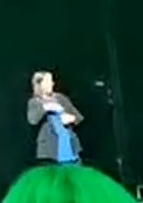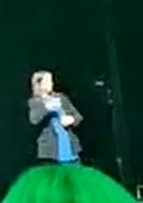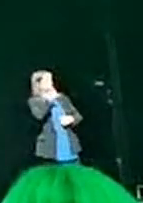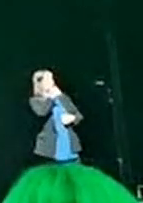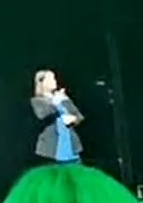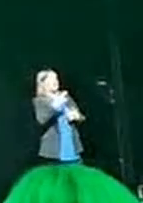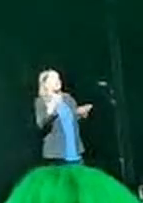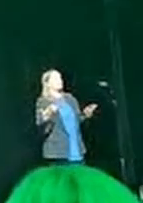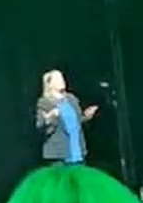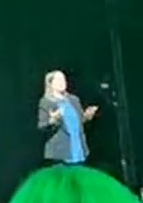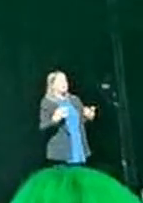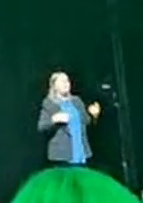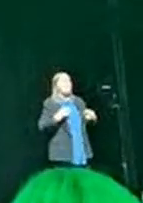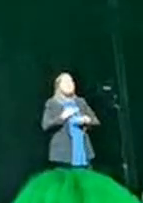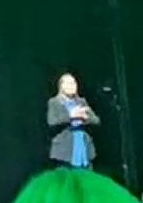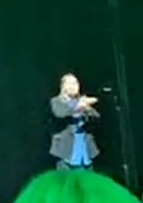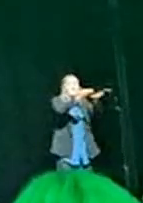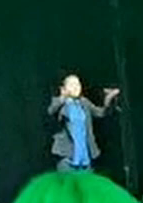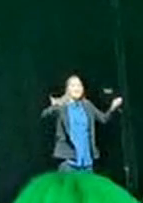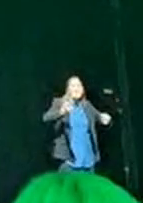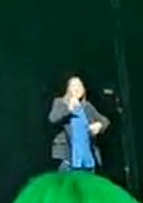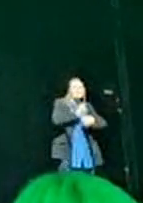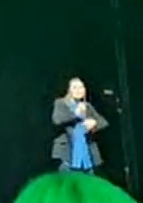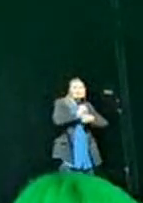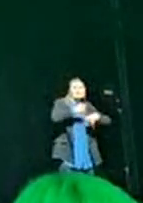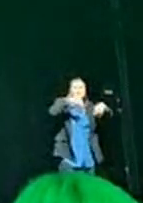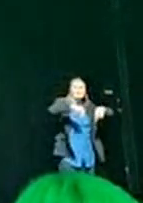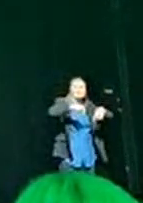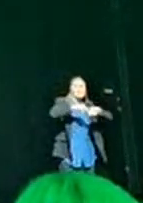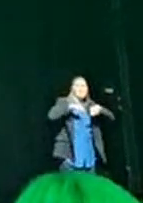say, to all the buggers in this room,